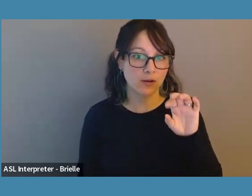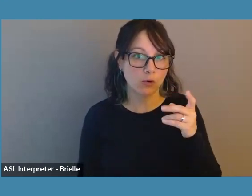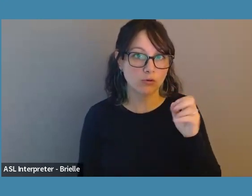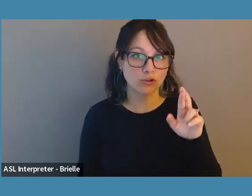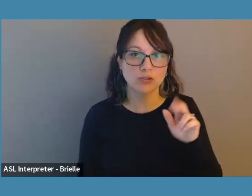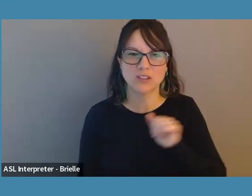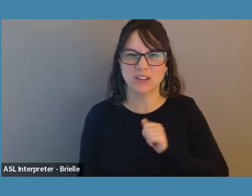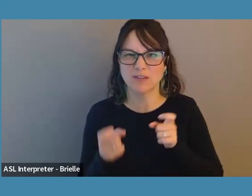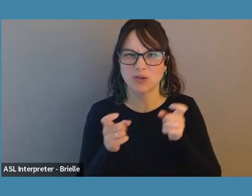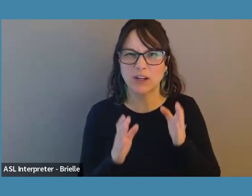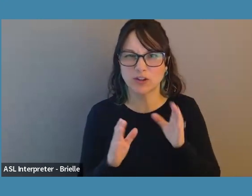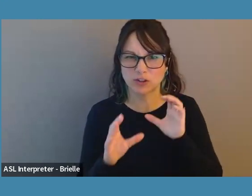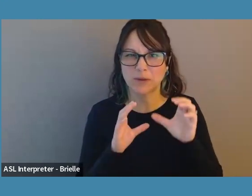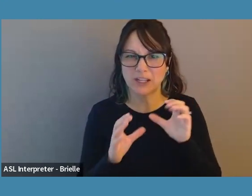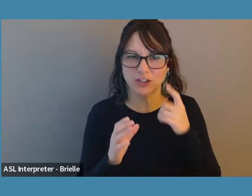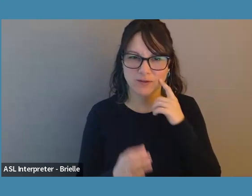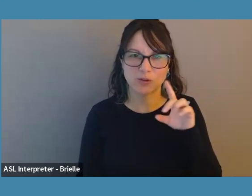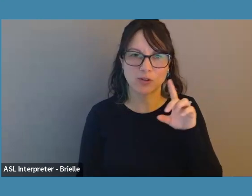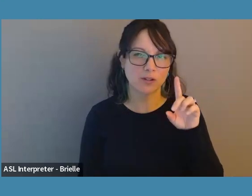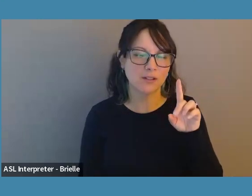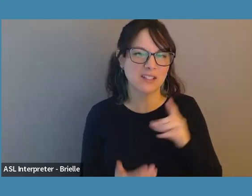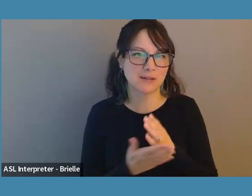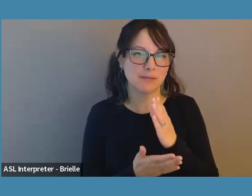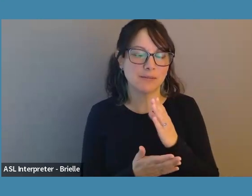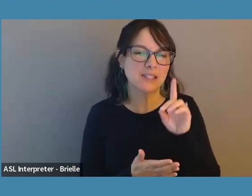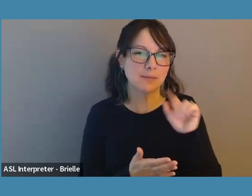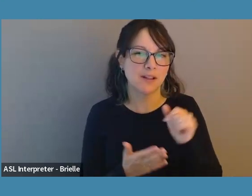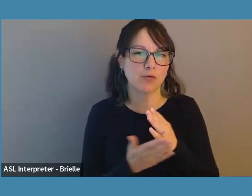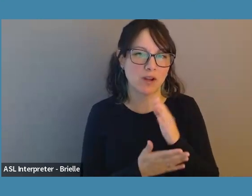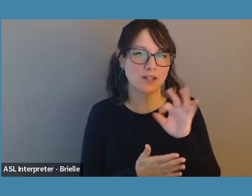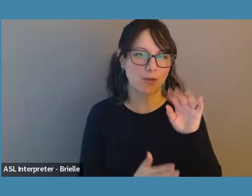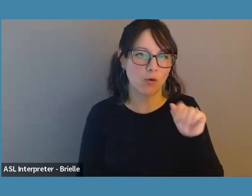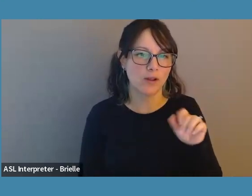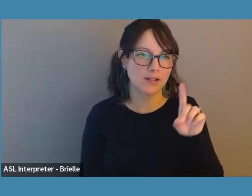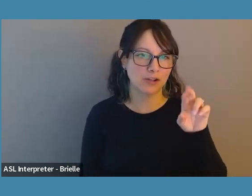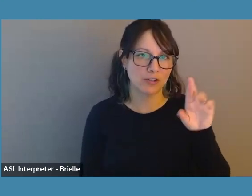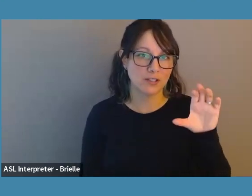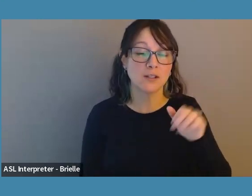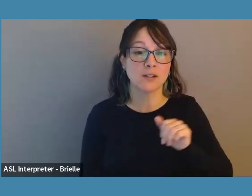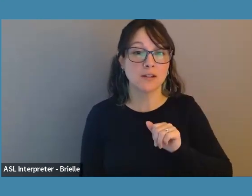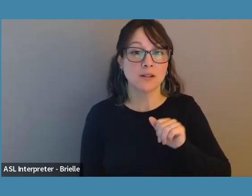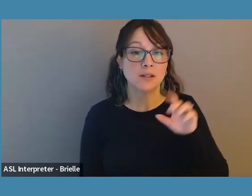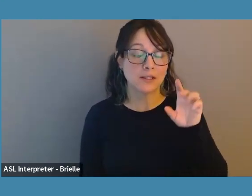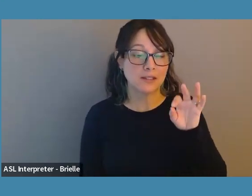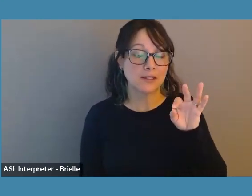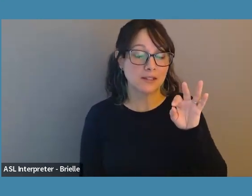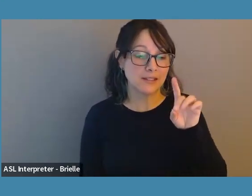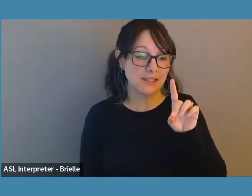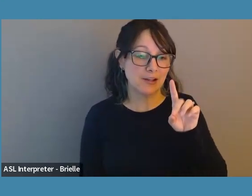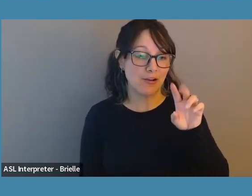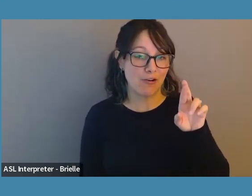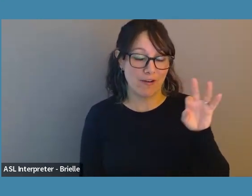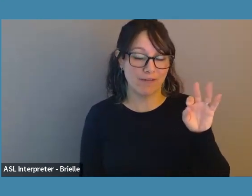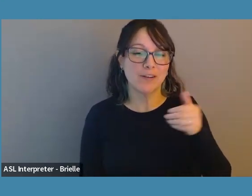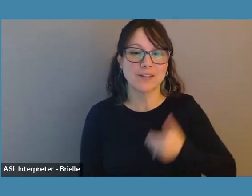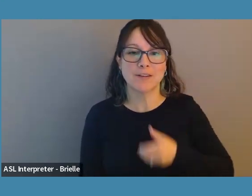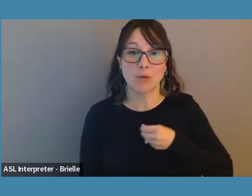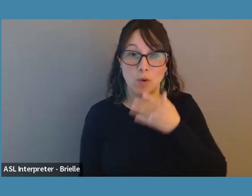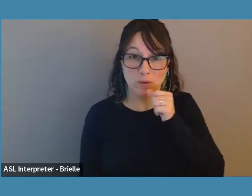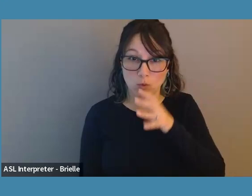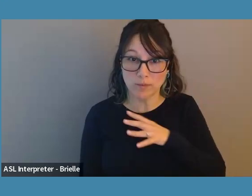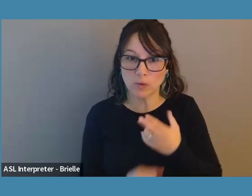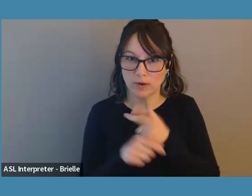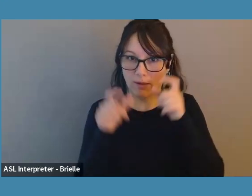Director of Communications at Disability Rights Florida. I'm a white woman with blonde hair, wearing glasses, and a pink-colored